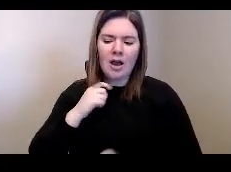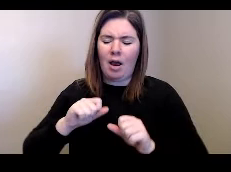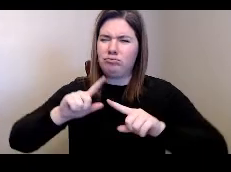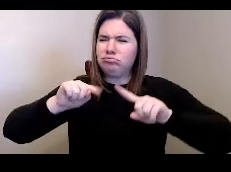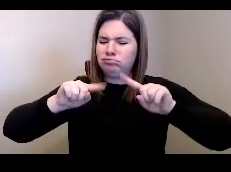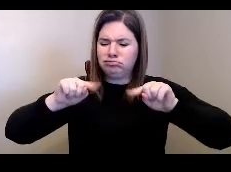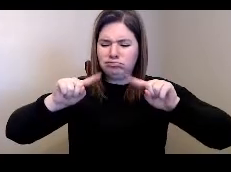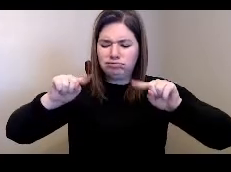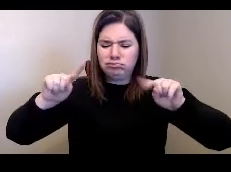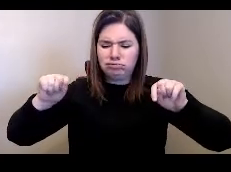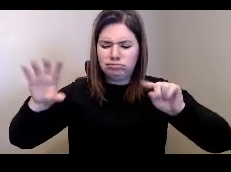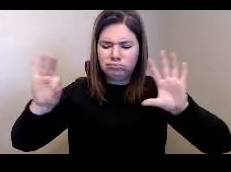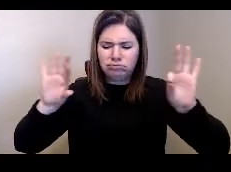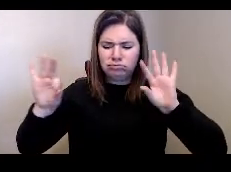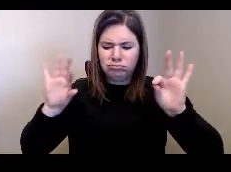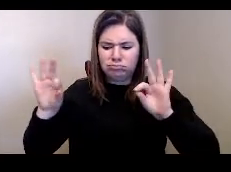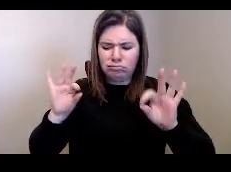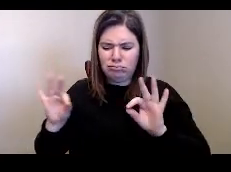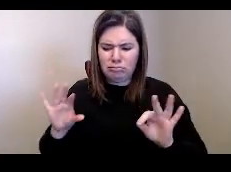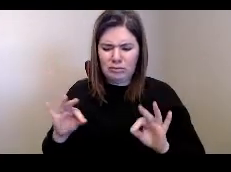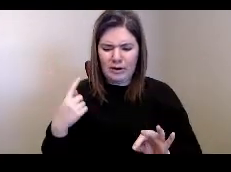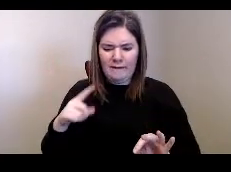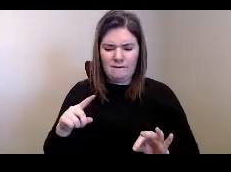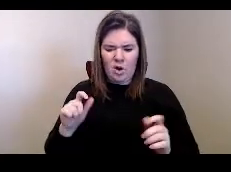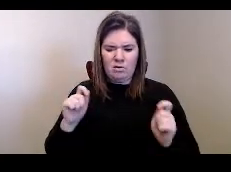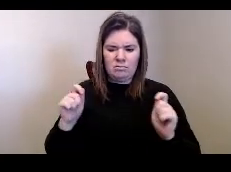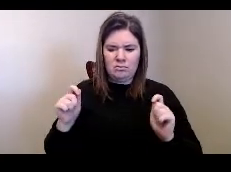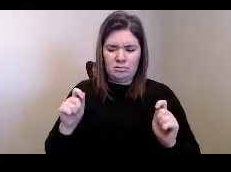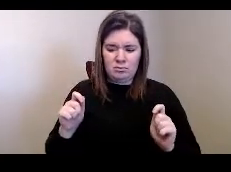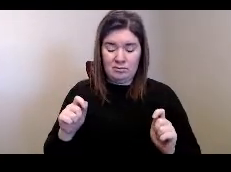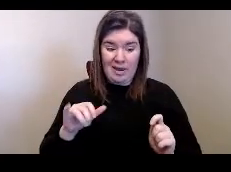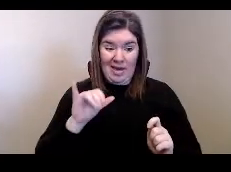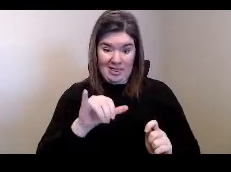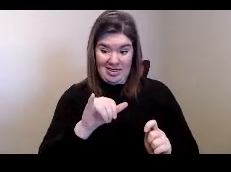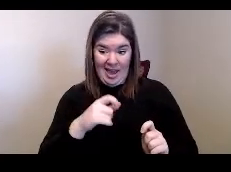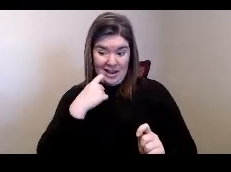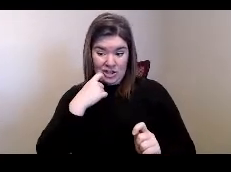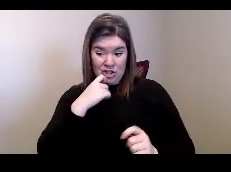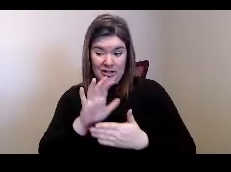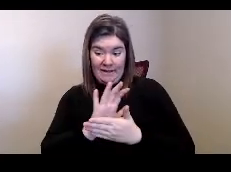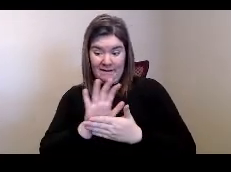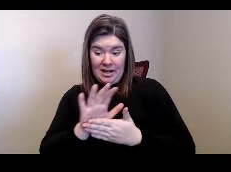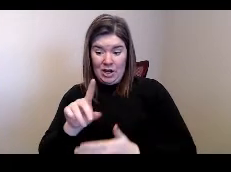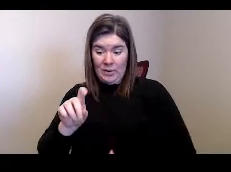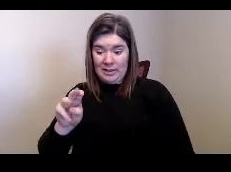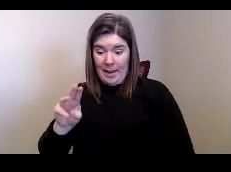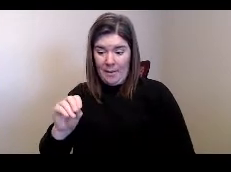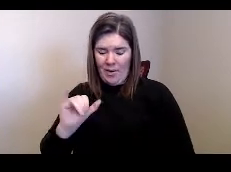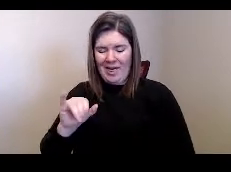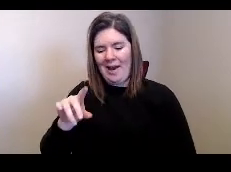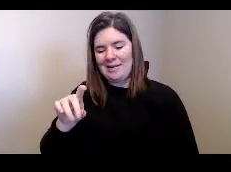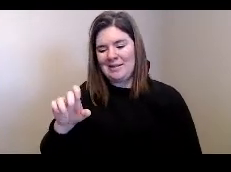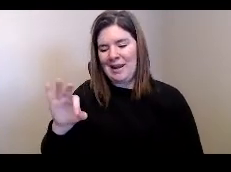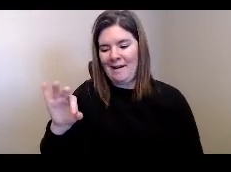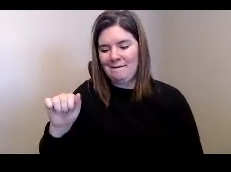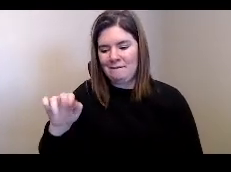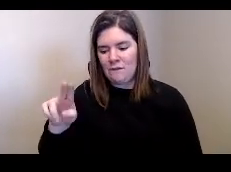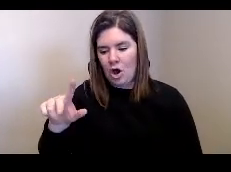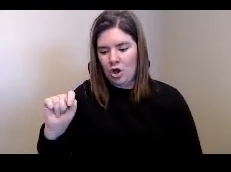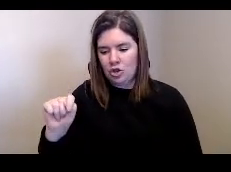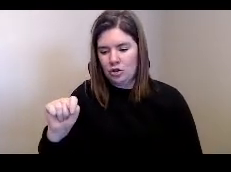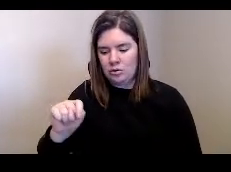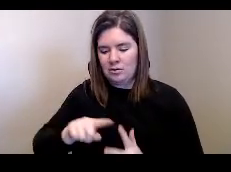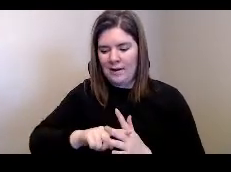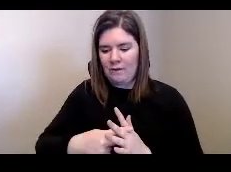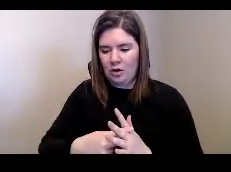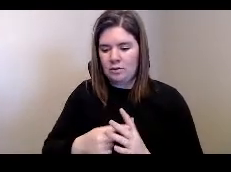of voices that you can choose. The one that was shown in the demo is the default, and those are the ones